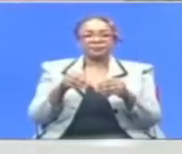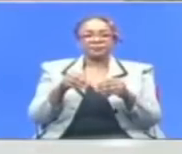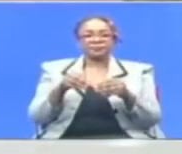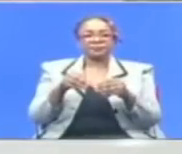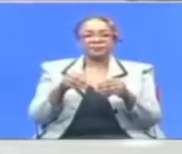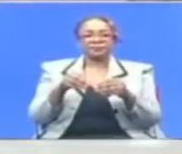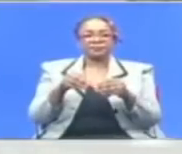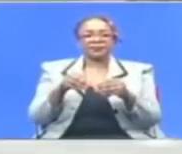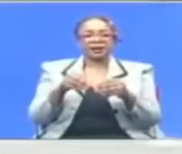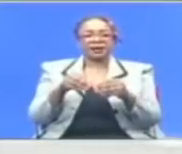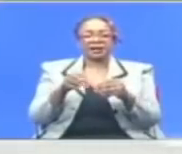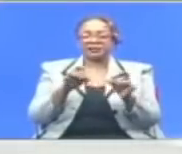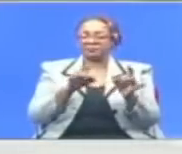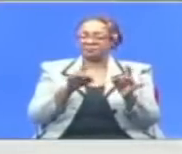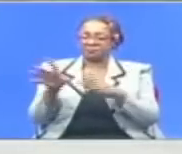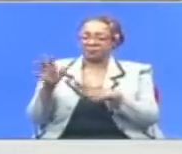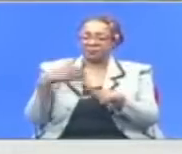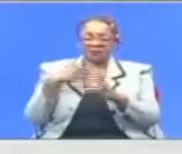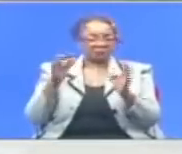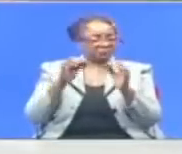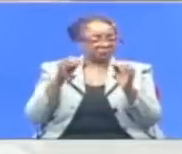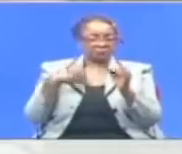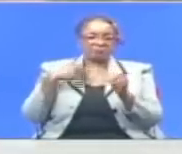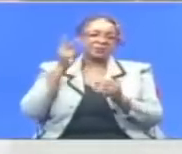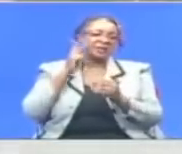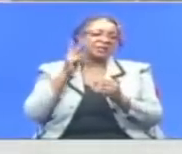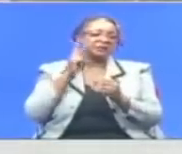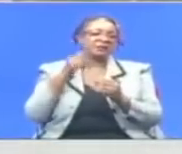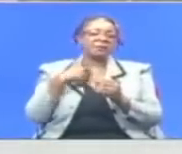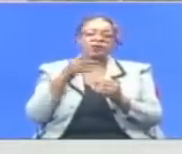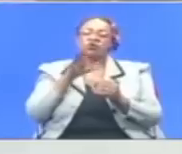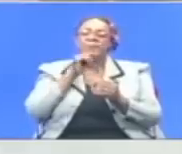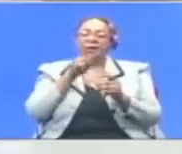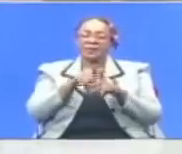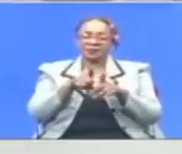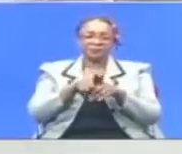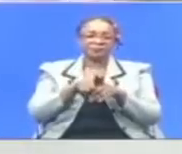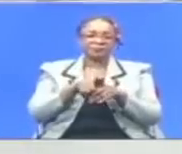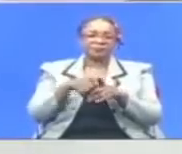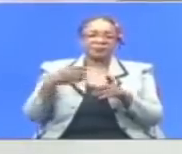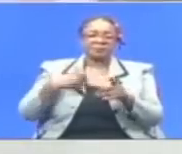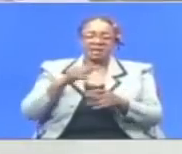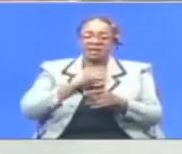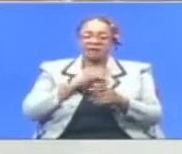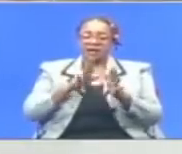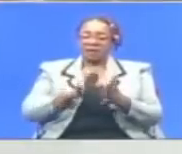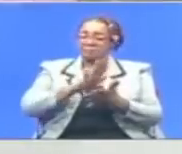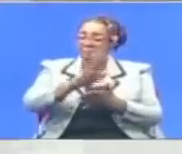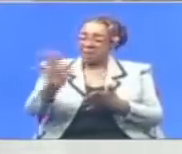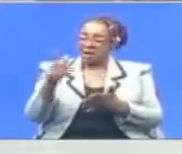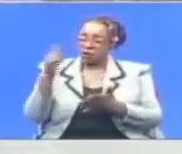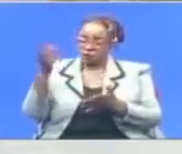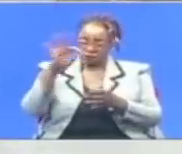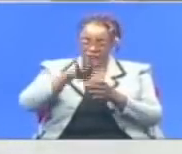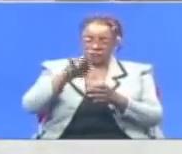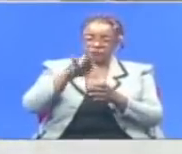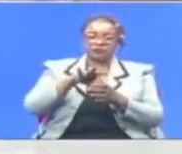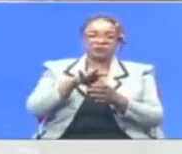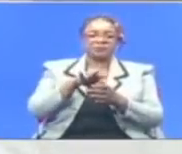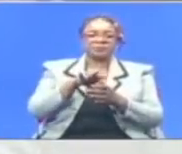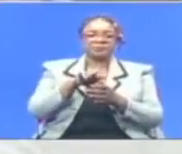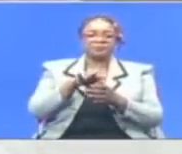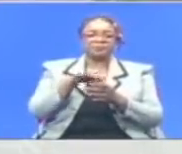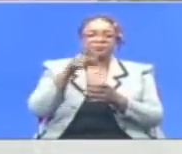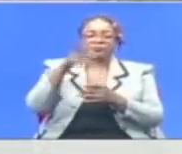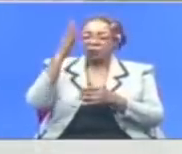Hakuniacha nje, mimi ni Mkisii, mimi ni ndugu yenu, mimi ni governor yenu ambao mulipatia kura mingi, na ndio